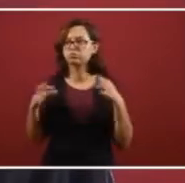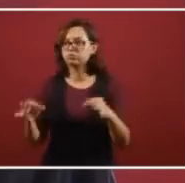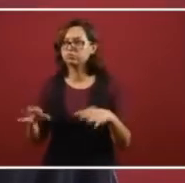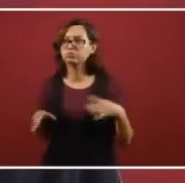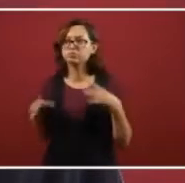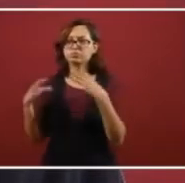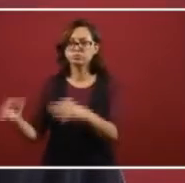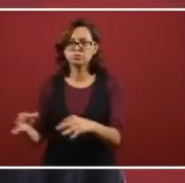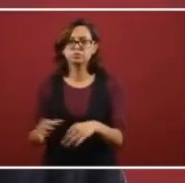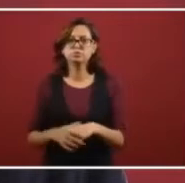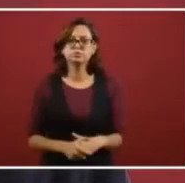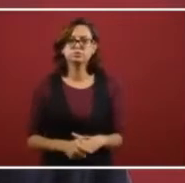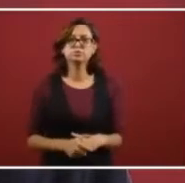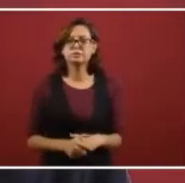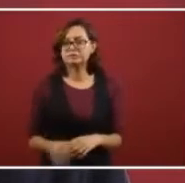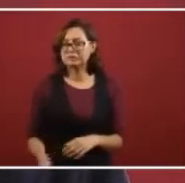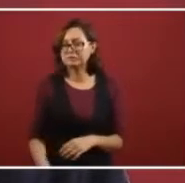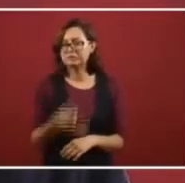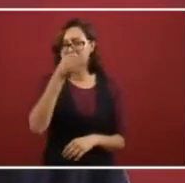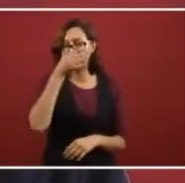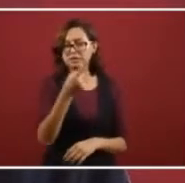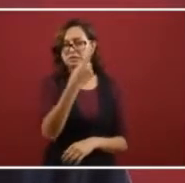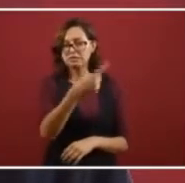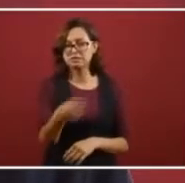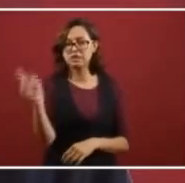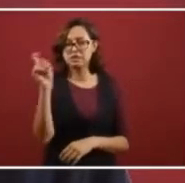public schools which are being constructed,